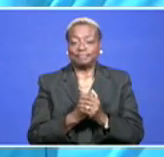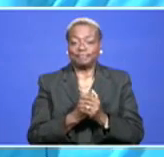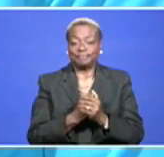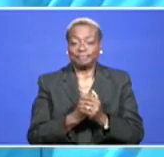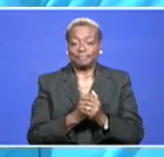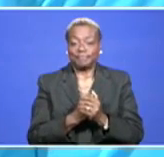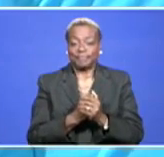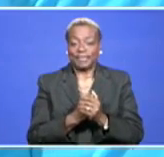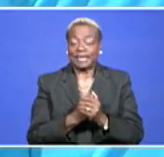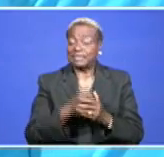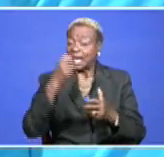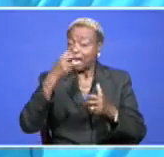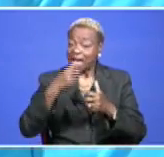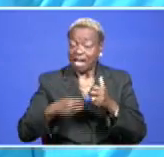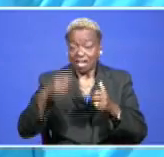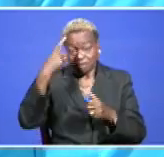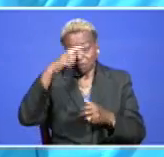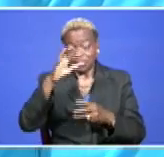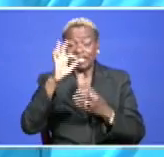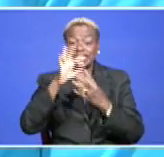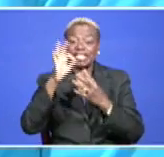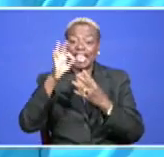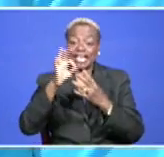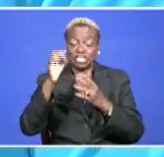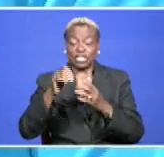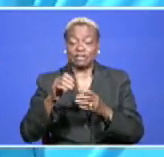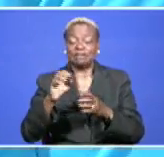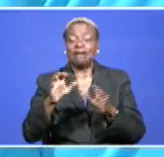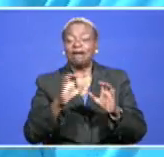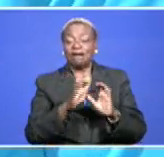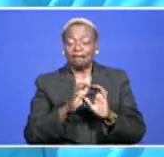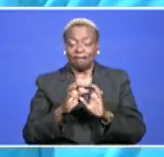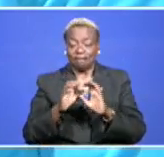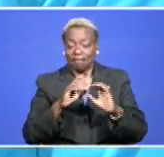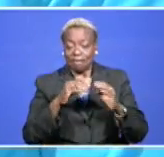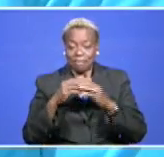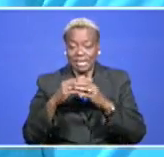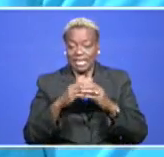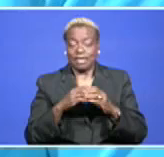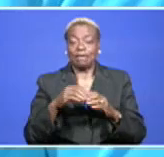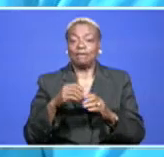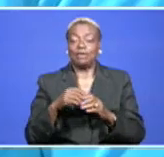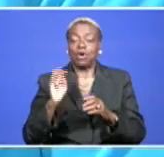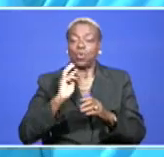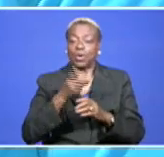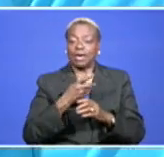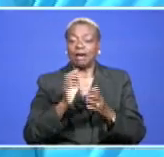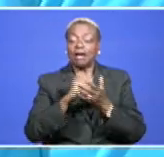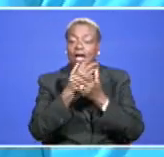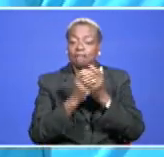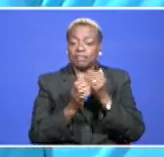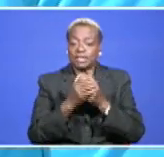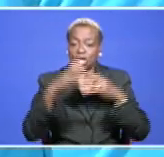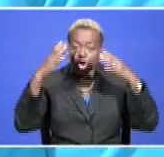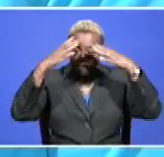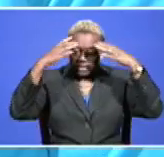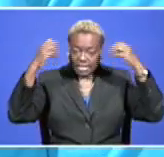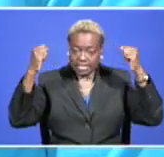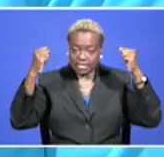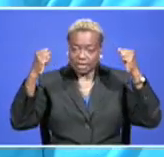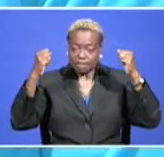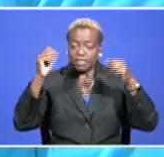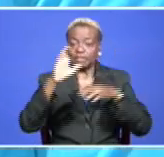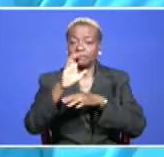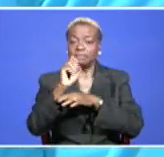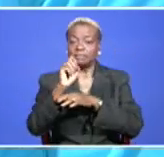the selection committee has. Do you think that bodes well for our chances this year? Well, absolutely. We're confident we're going to win CARIFTA. And we're confident because we have just as a